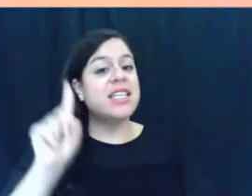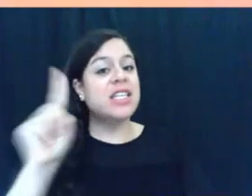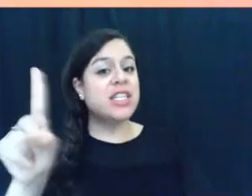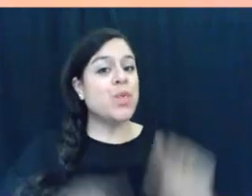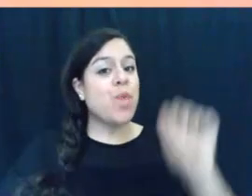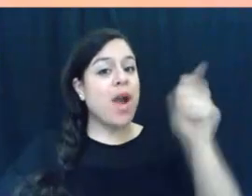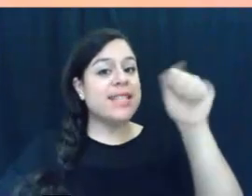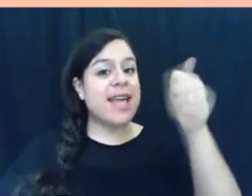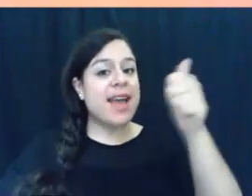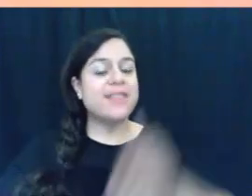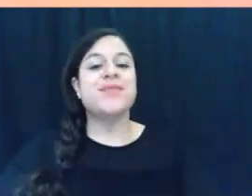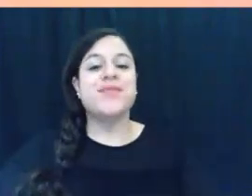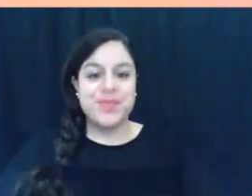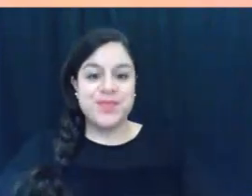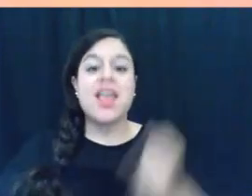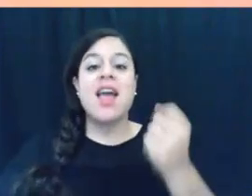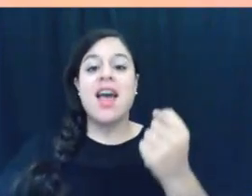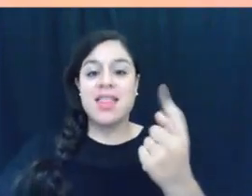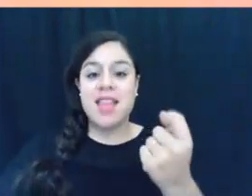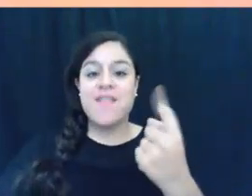That is 110.